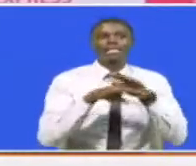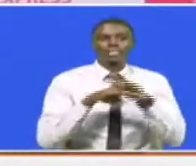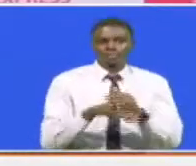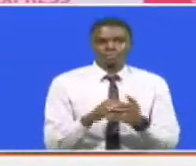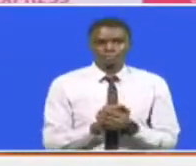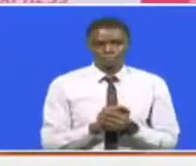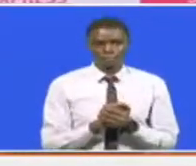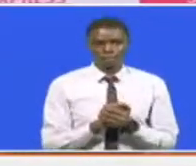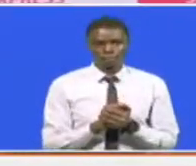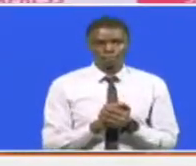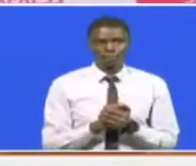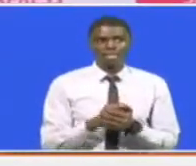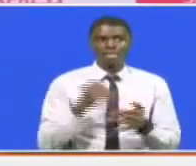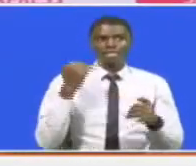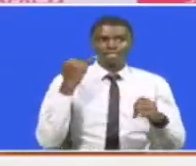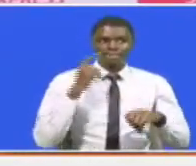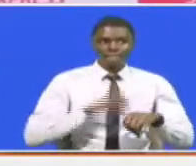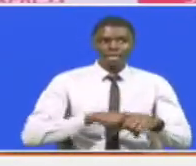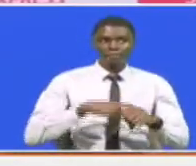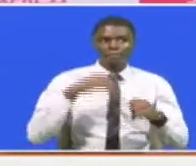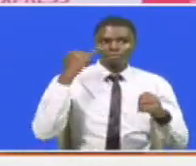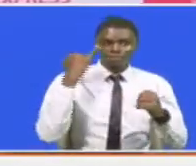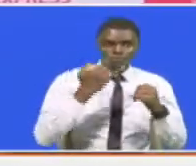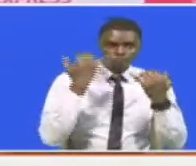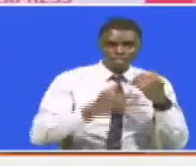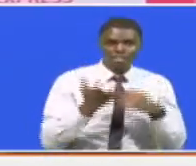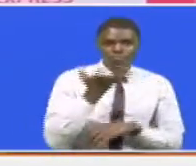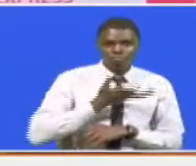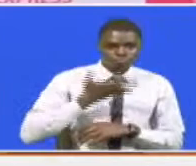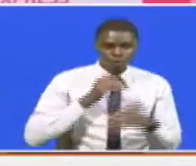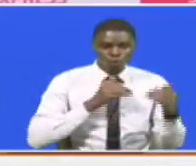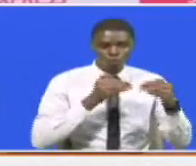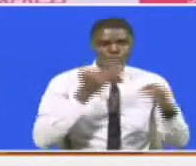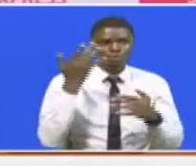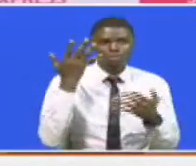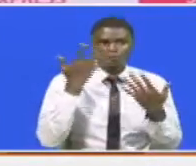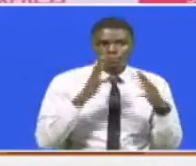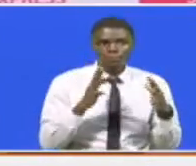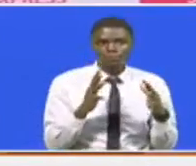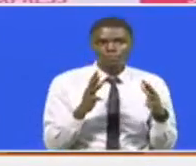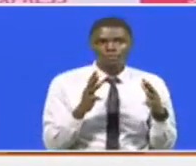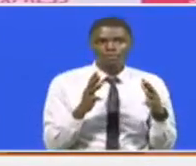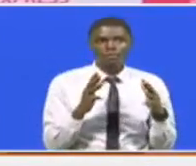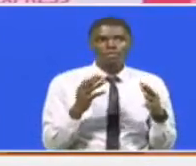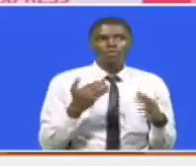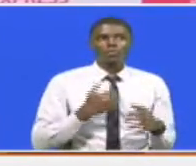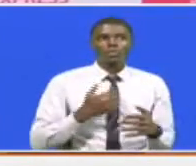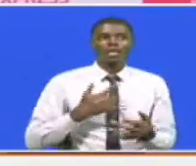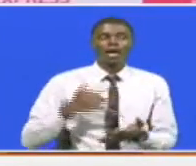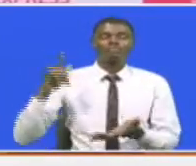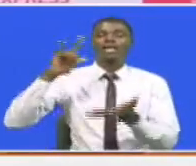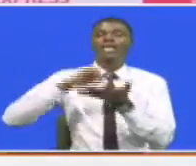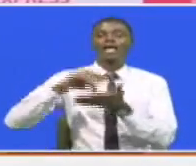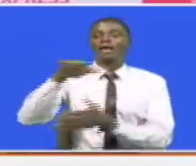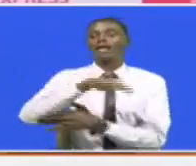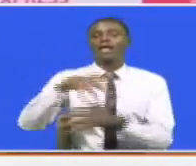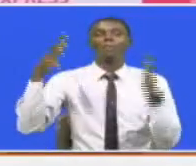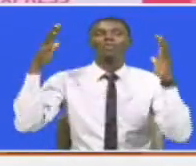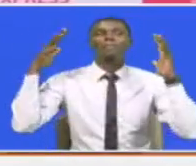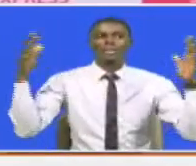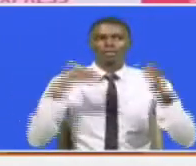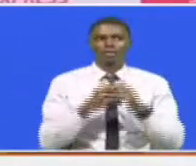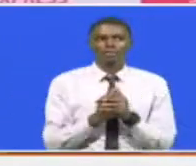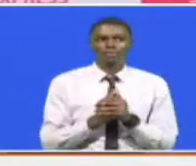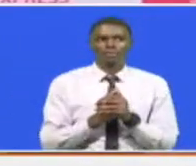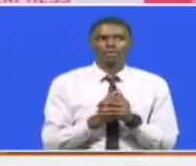Najua tukimaliza Buhongo Stadium, which is almost being completed, tukuwe na airport kubwa hapa, we